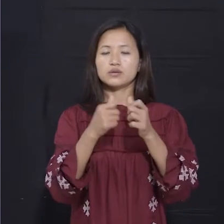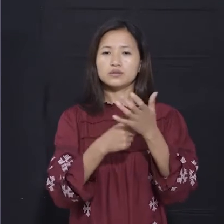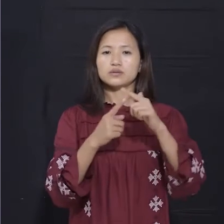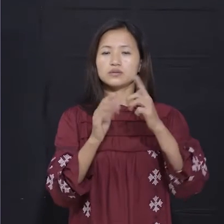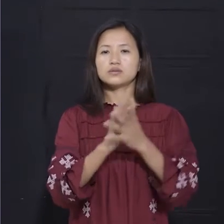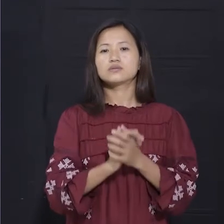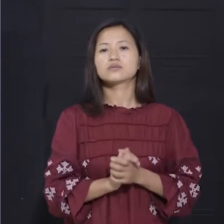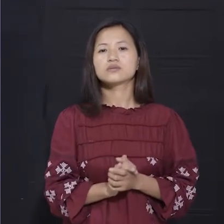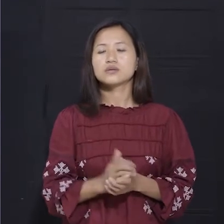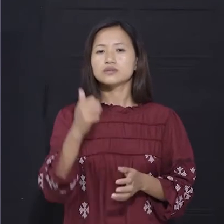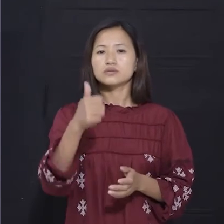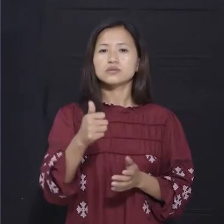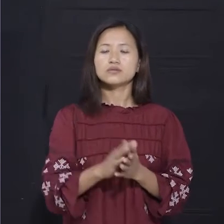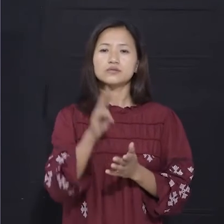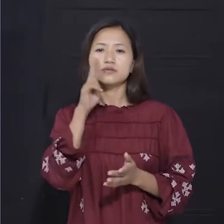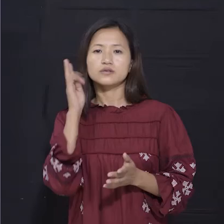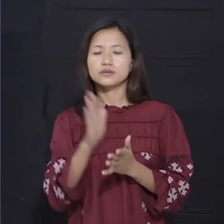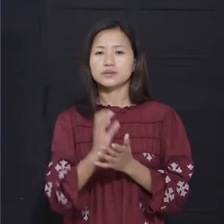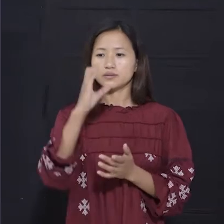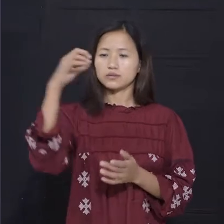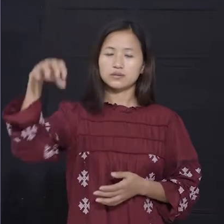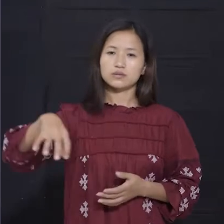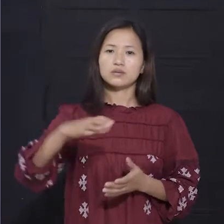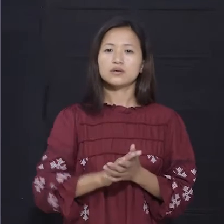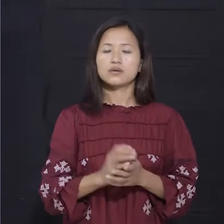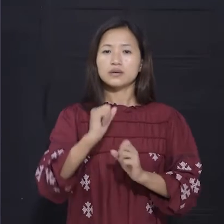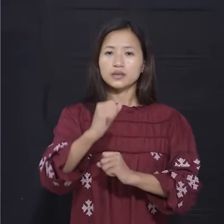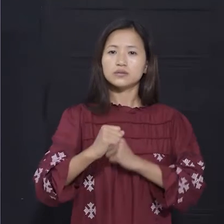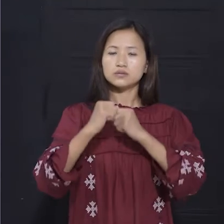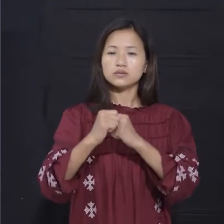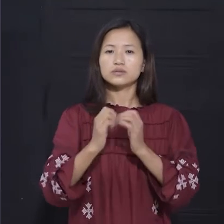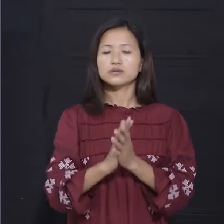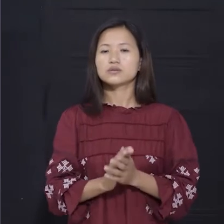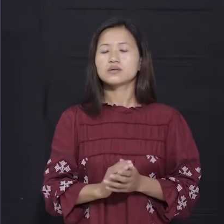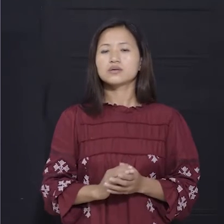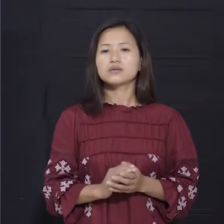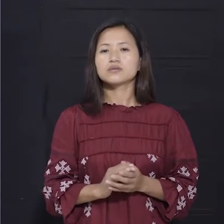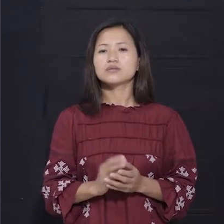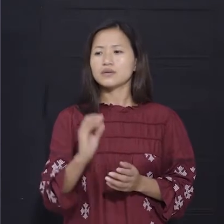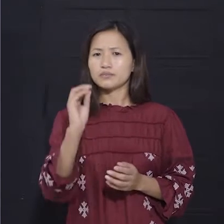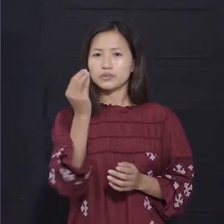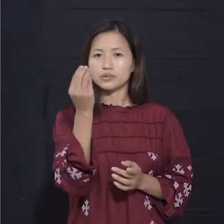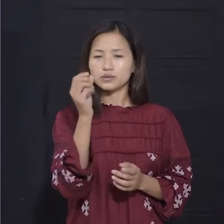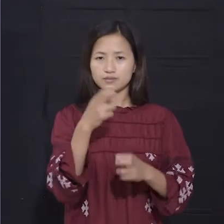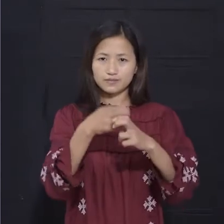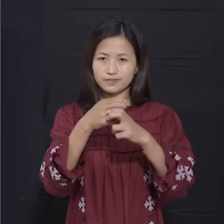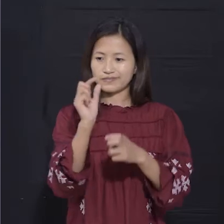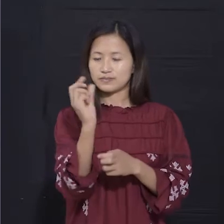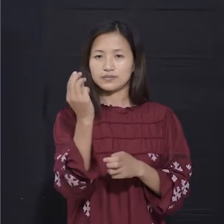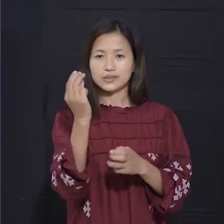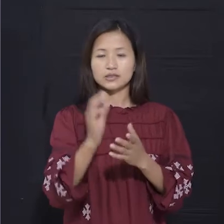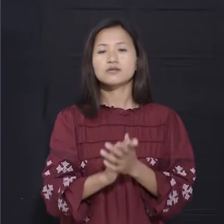they imported the goods from the foreign countries like horse. They also took some precious stones from the